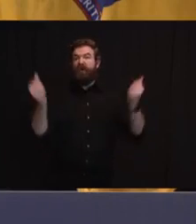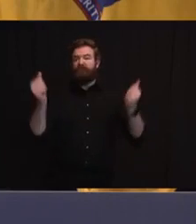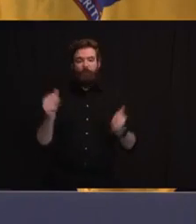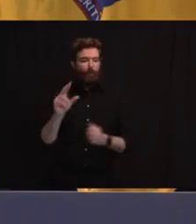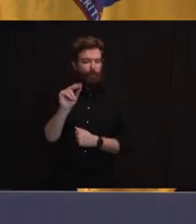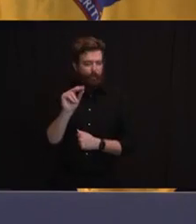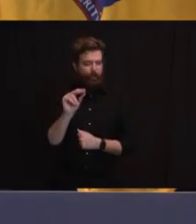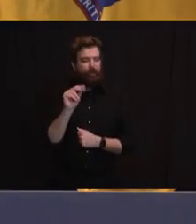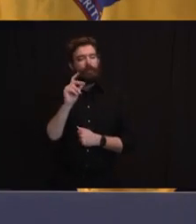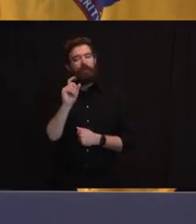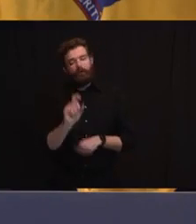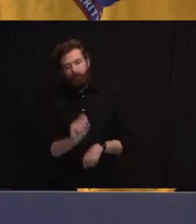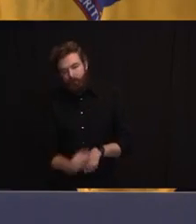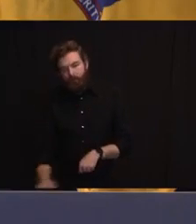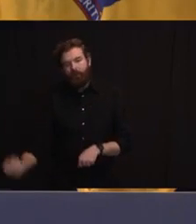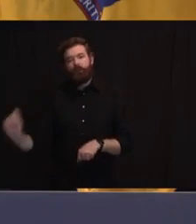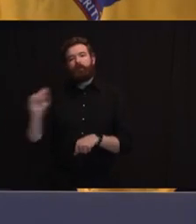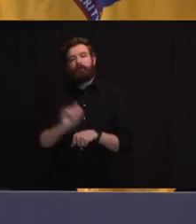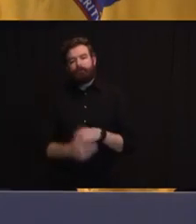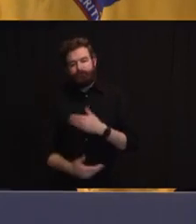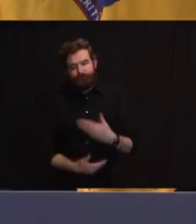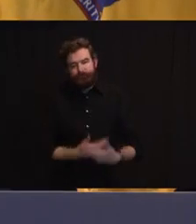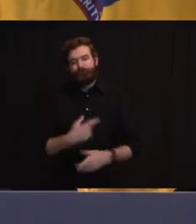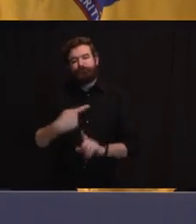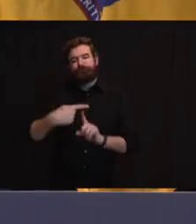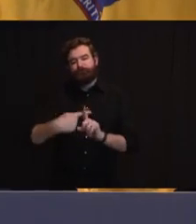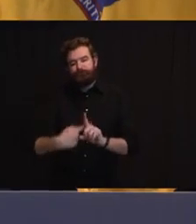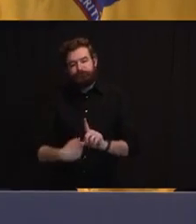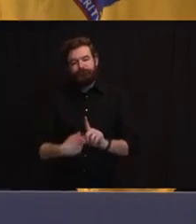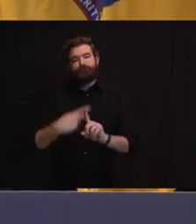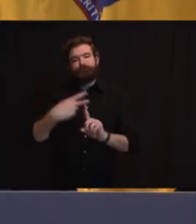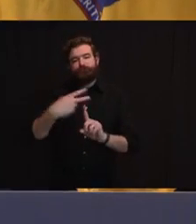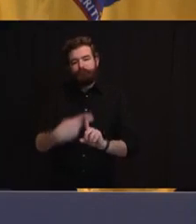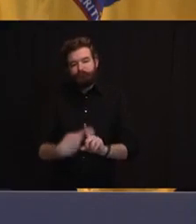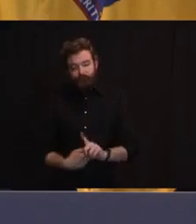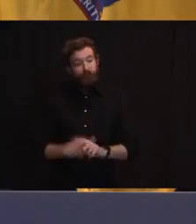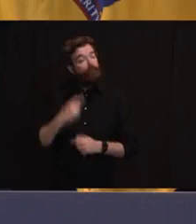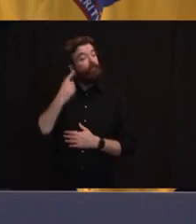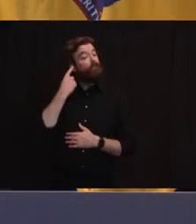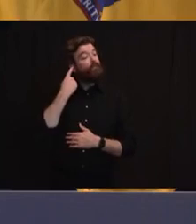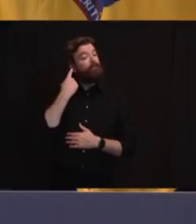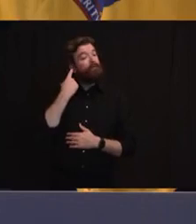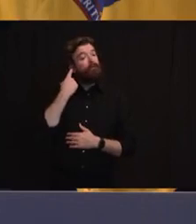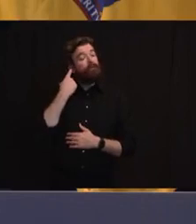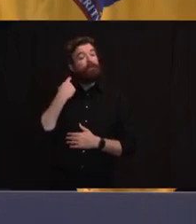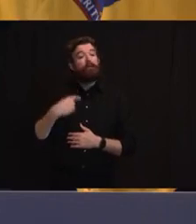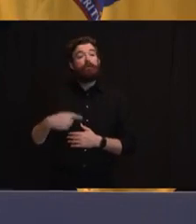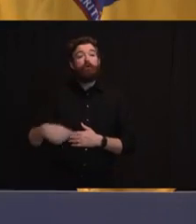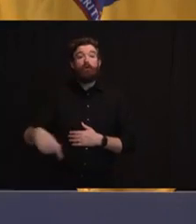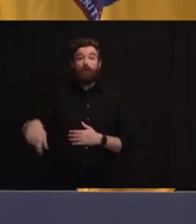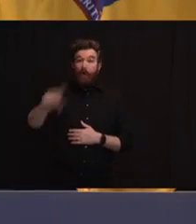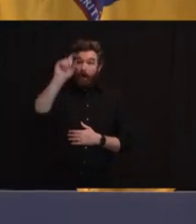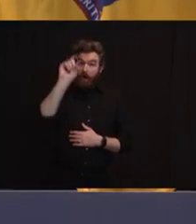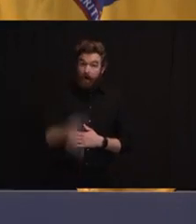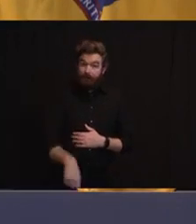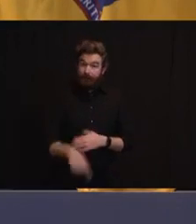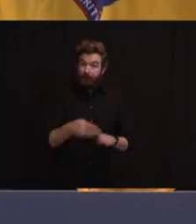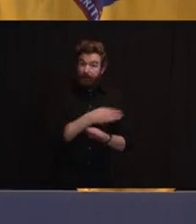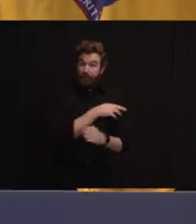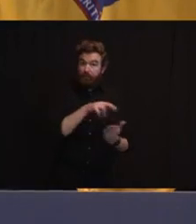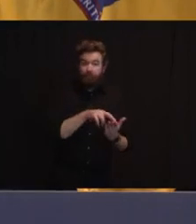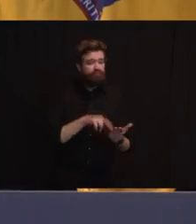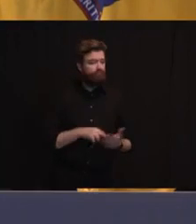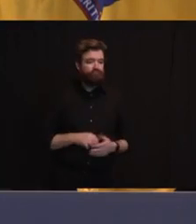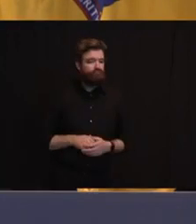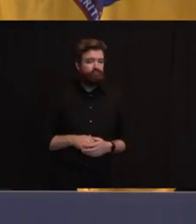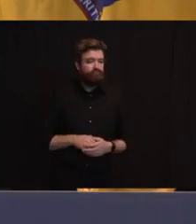my answer. You don't have to pre-register, but it takes a burden off of you for knowing when your number is up. Otherwise, you don't need to